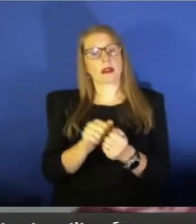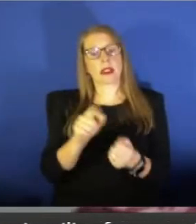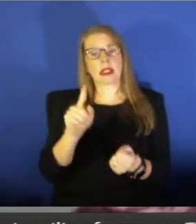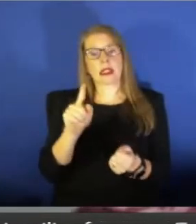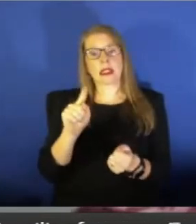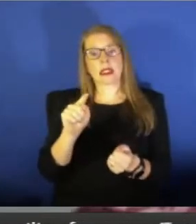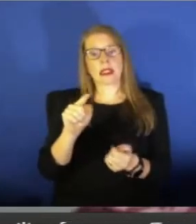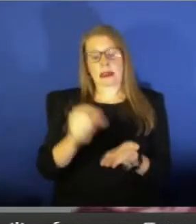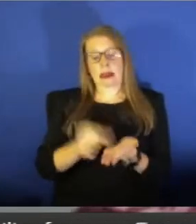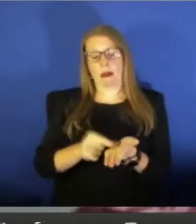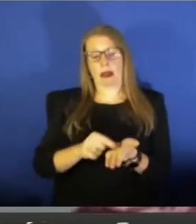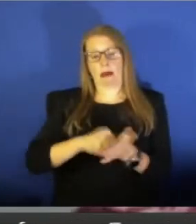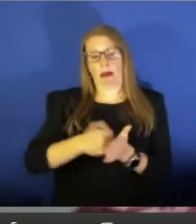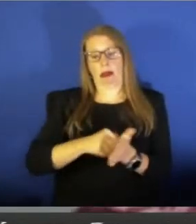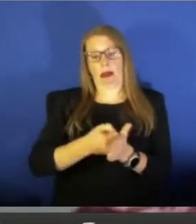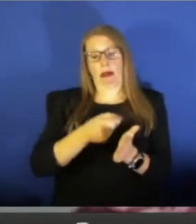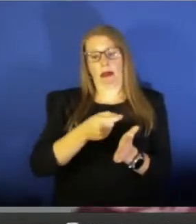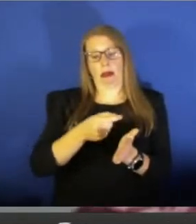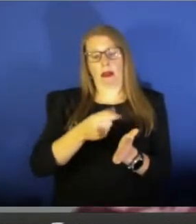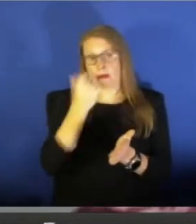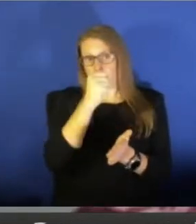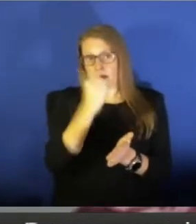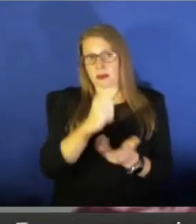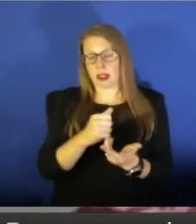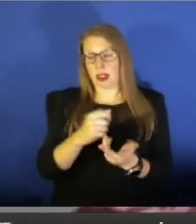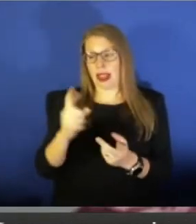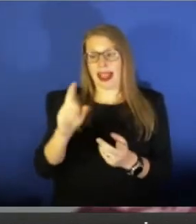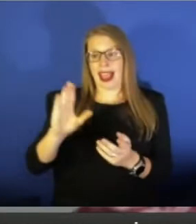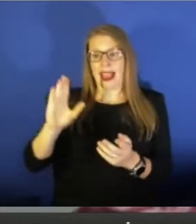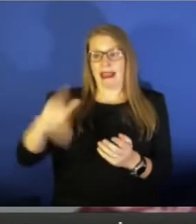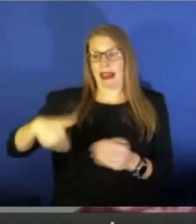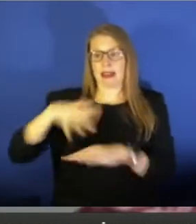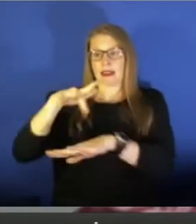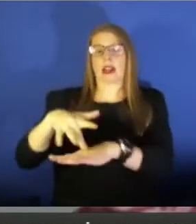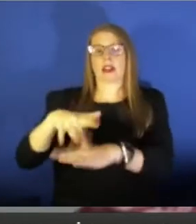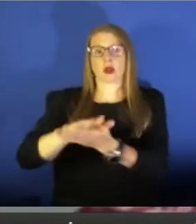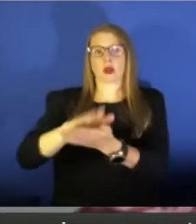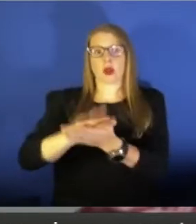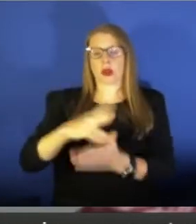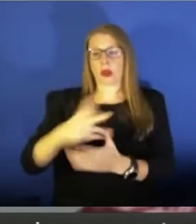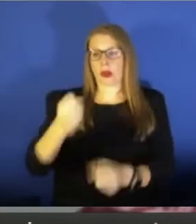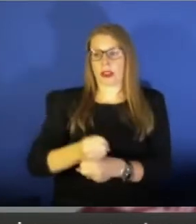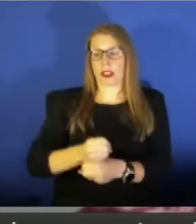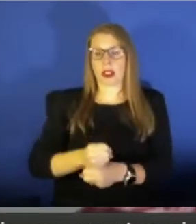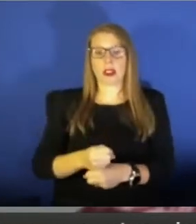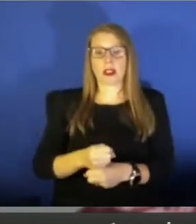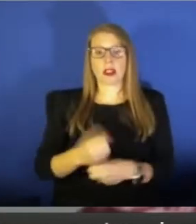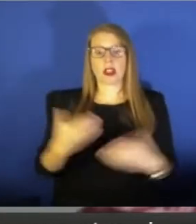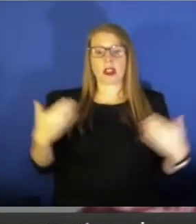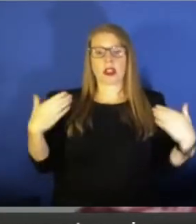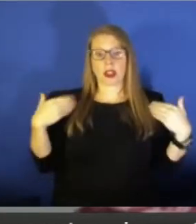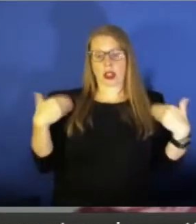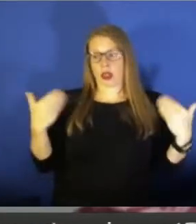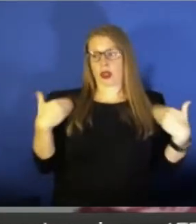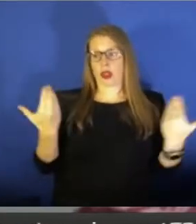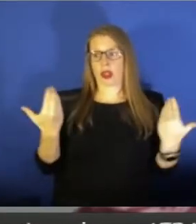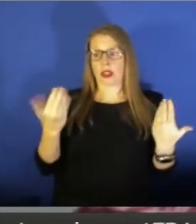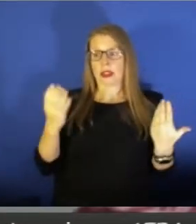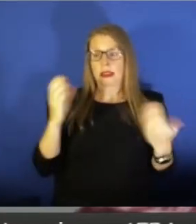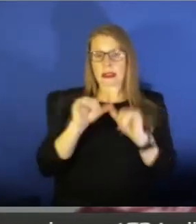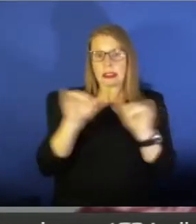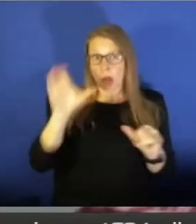addiction specialists. Been at Marillac for 7 years now. Before, we weren't doing that much specific outpatient addiction work.